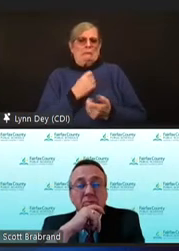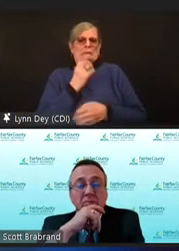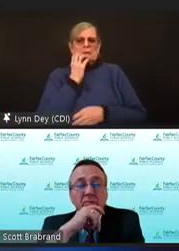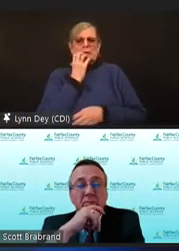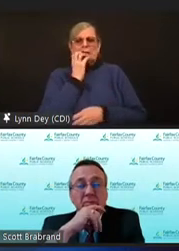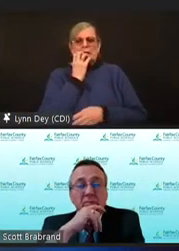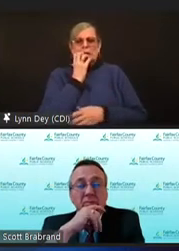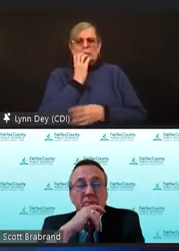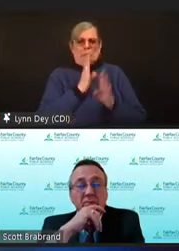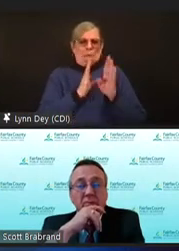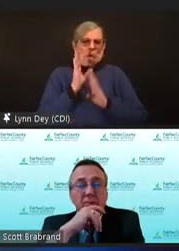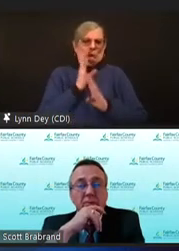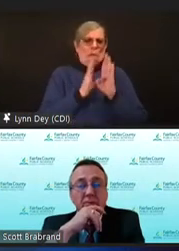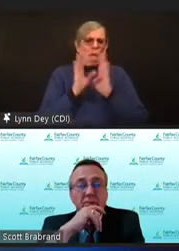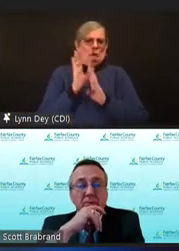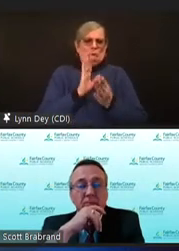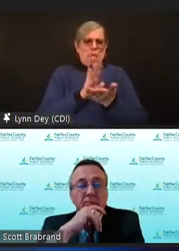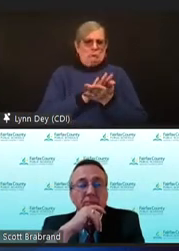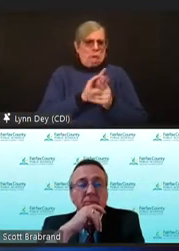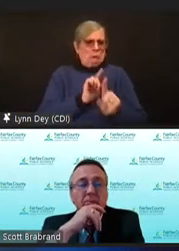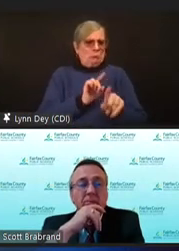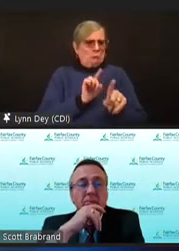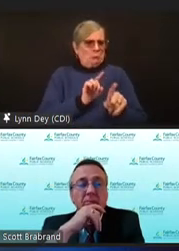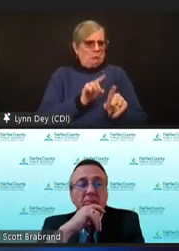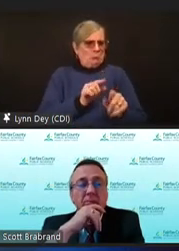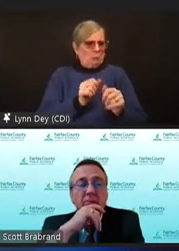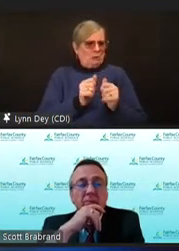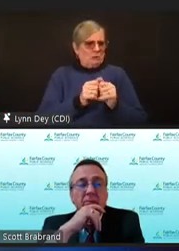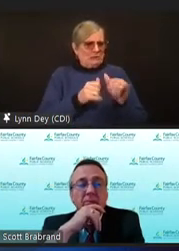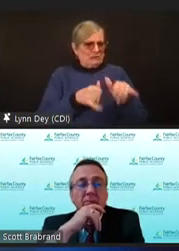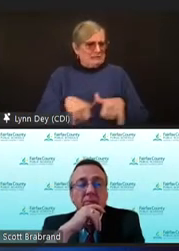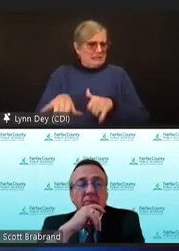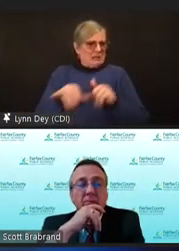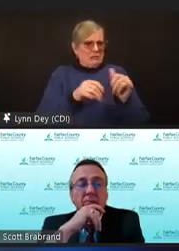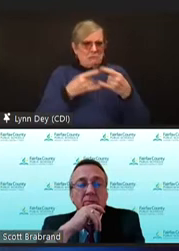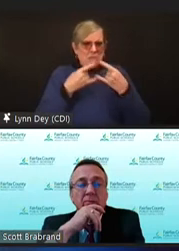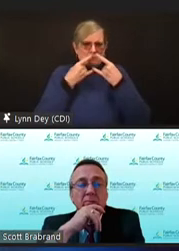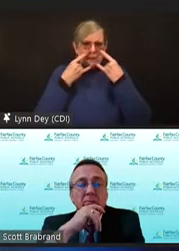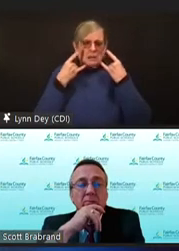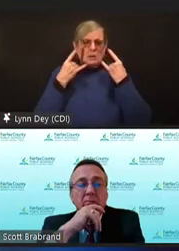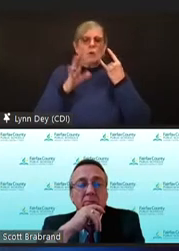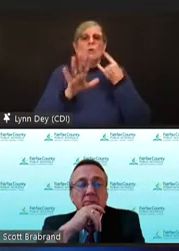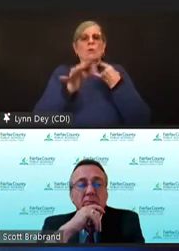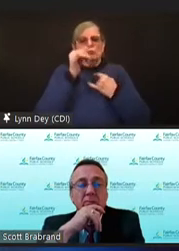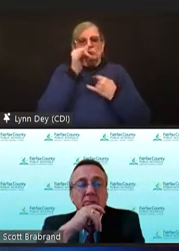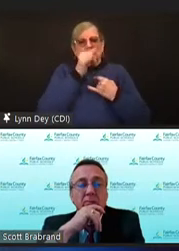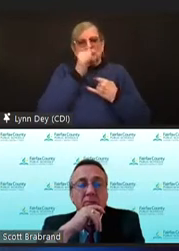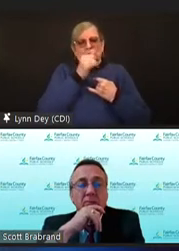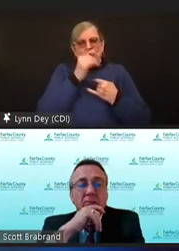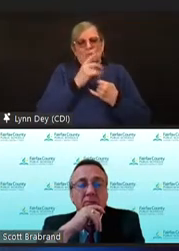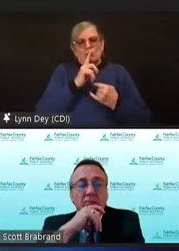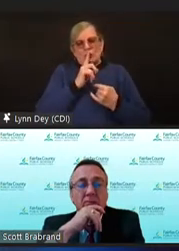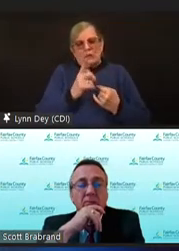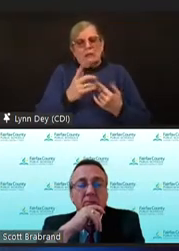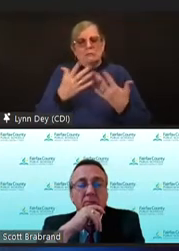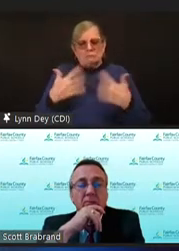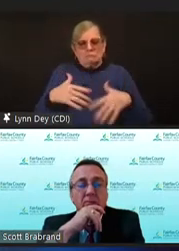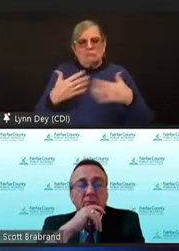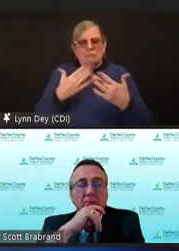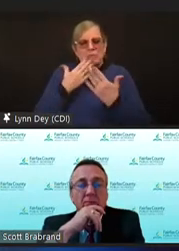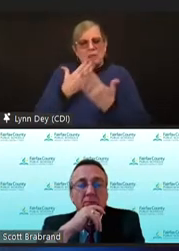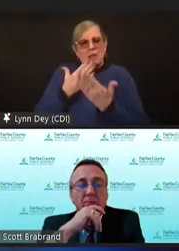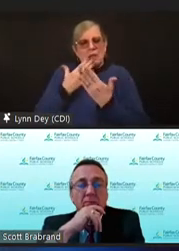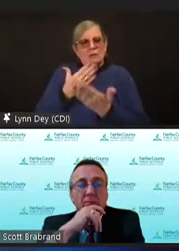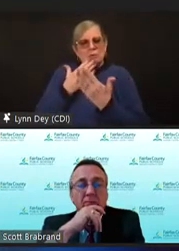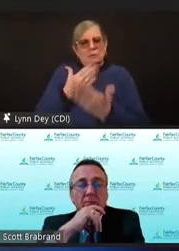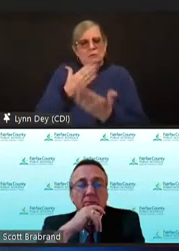schools without universal masking. So I really, really appreciate that you are staying the course. I trust that the scientists